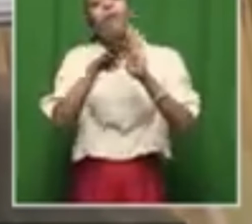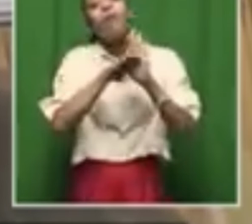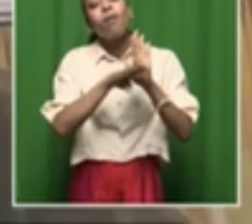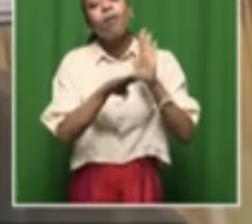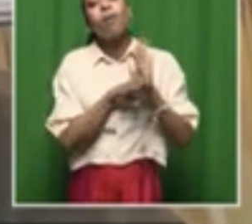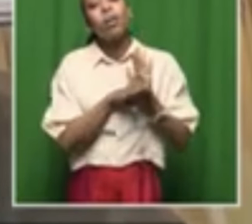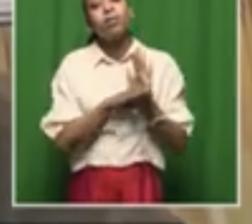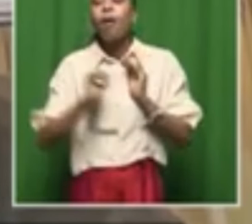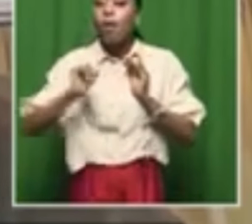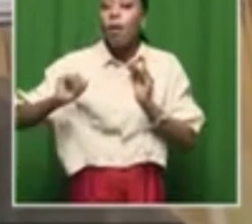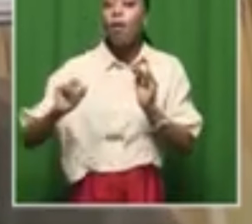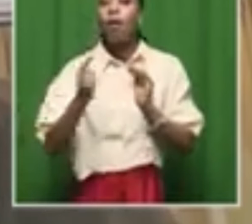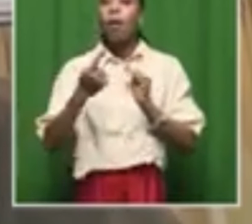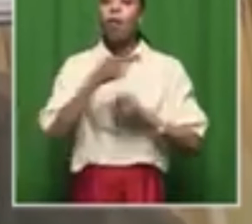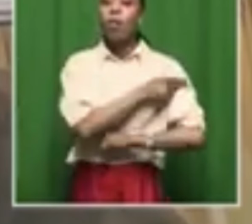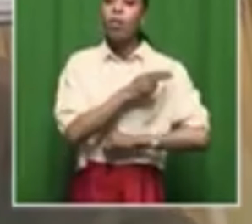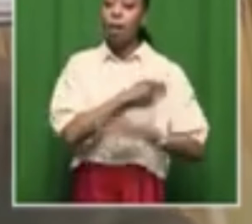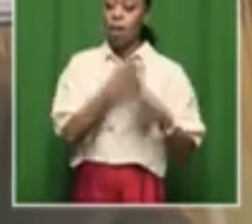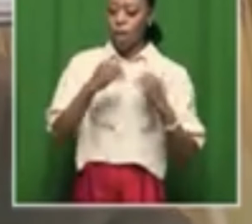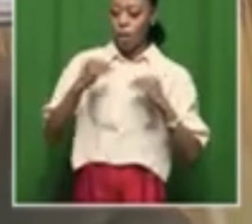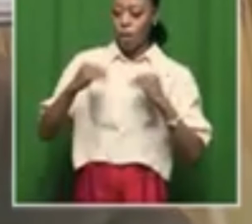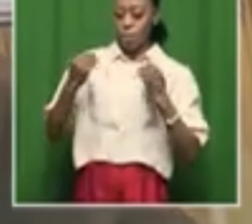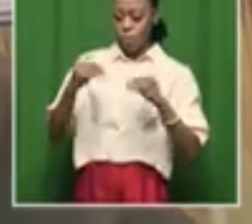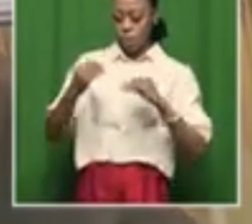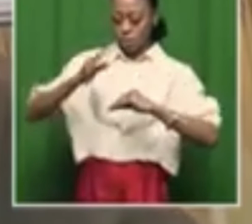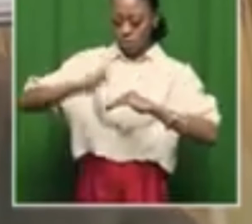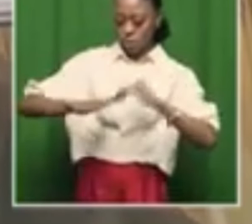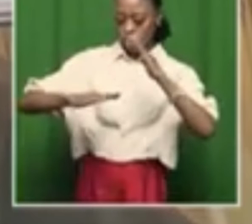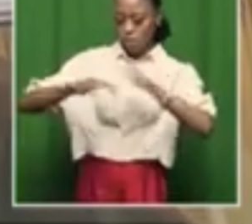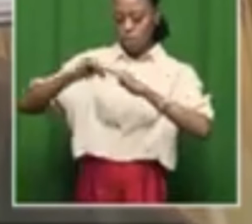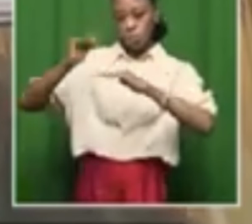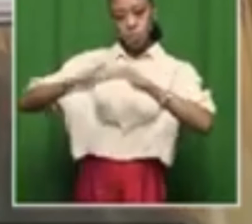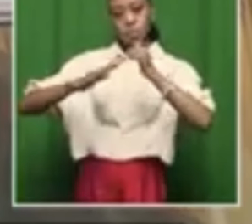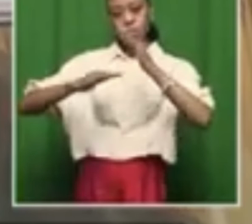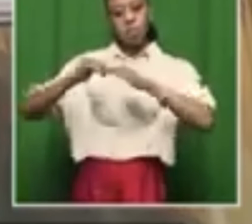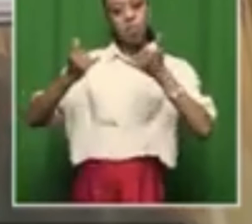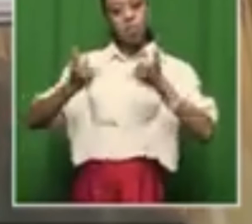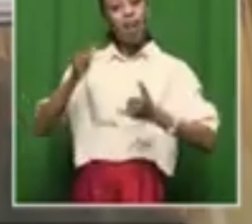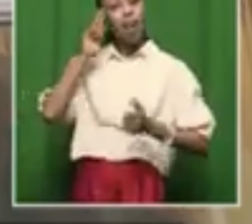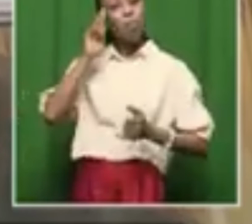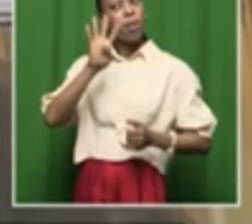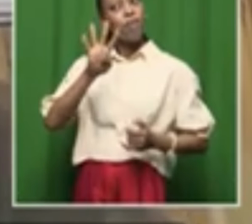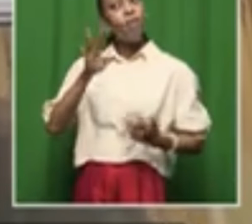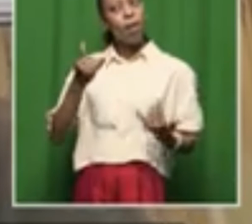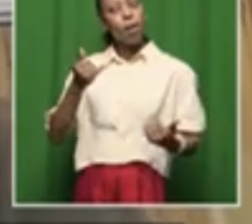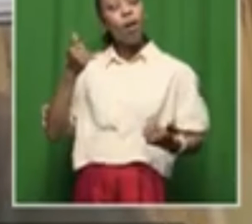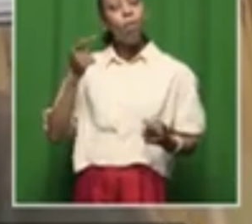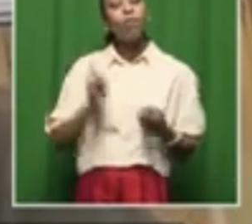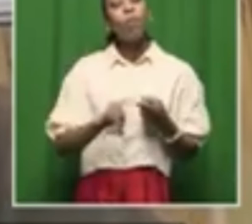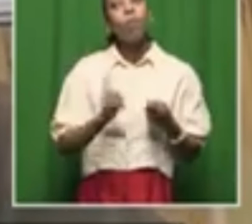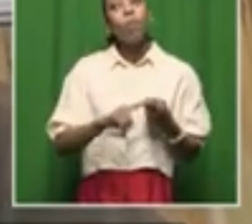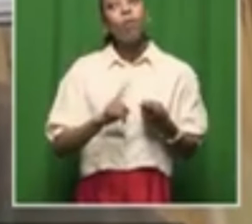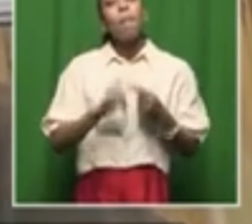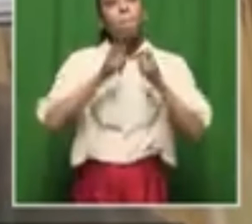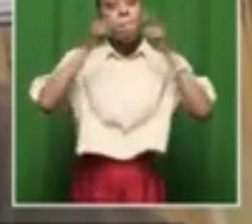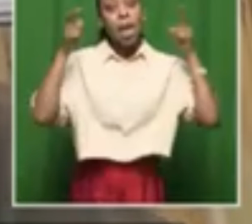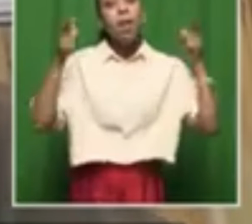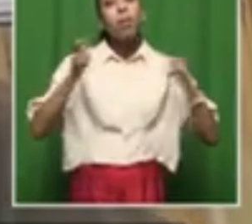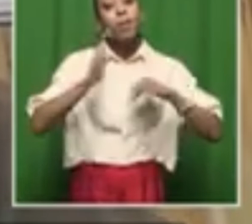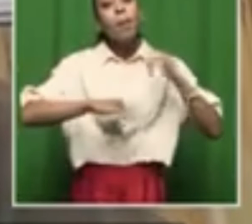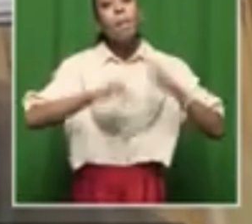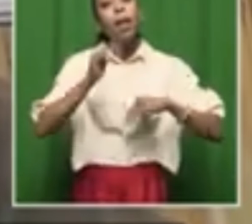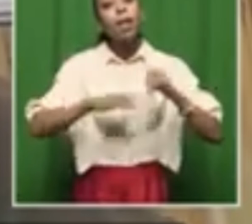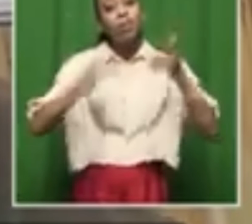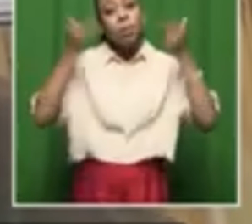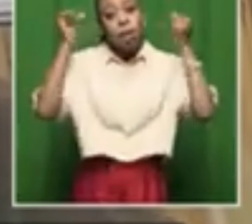of all the hospitals that are being built. I can only remember 4 off my head, big ones. We are building